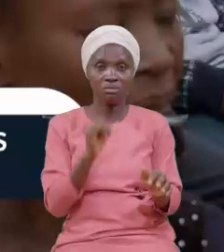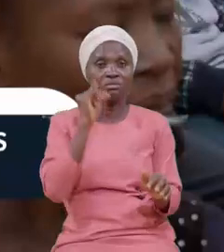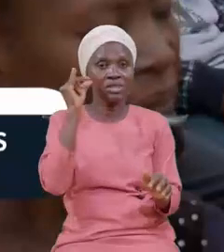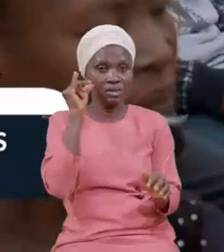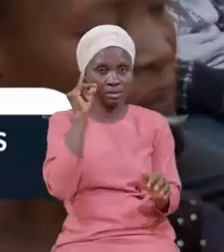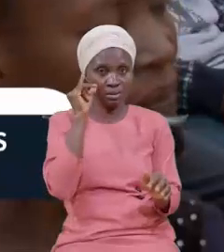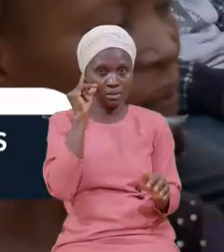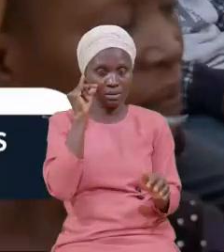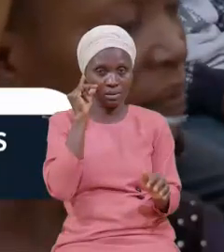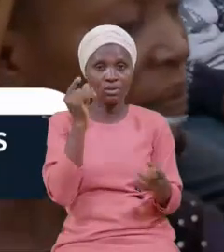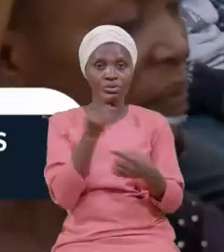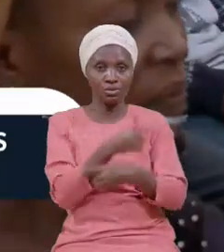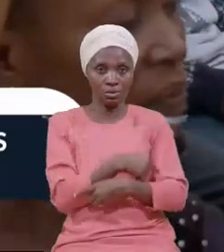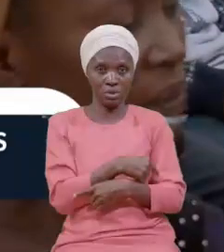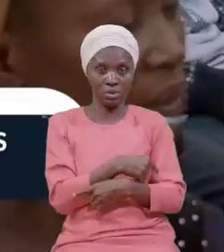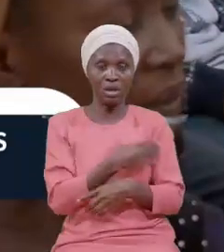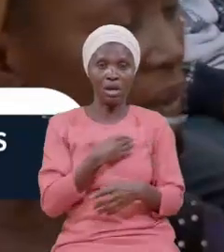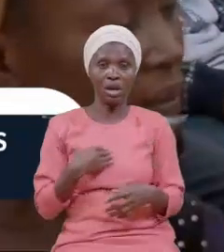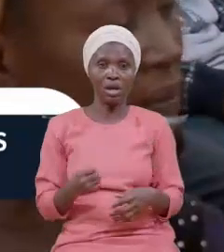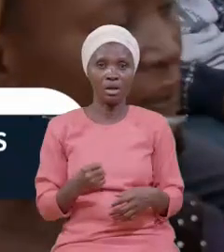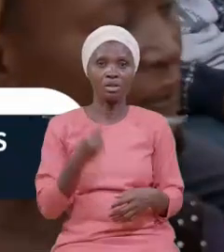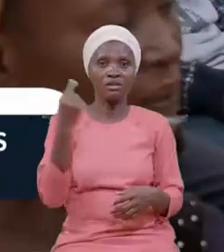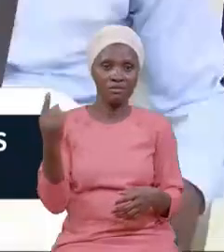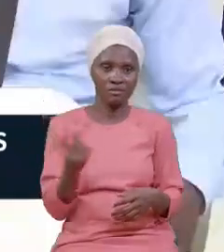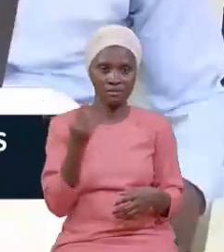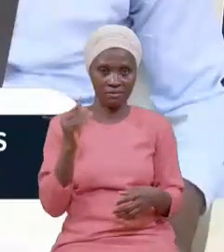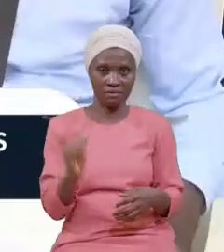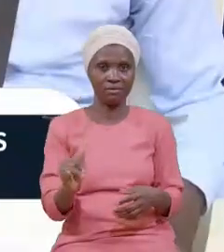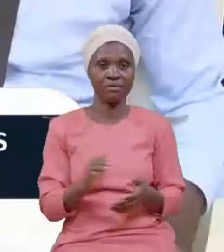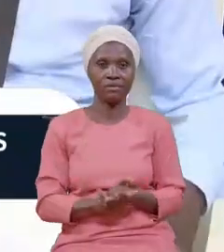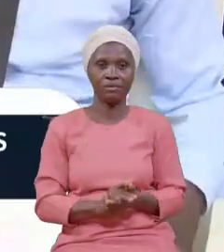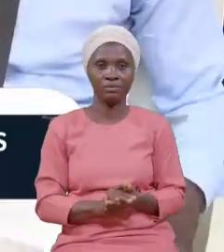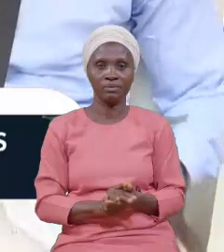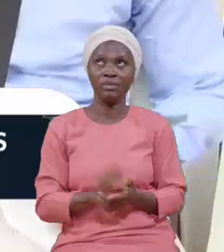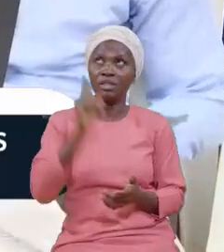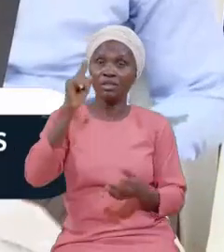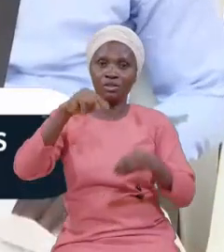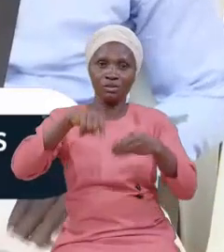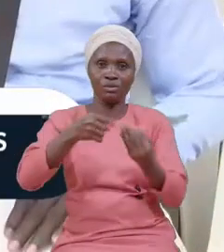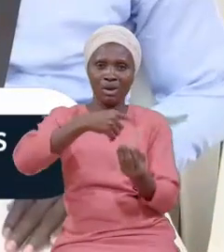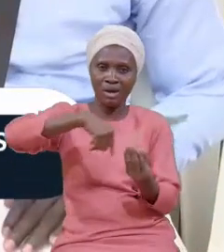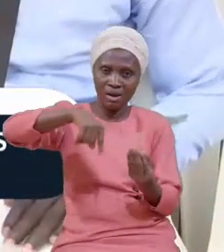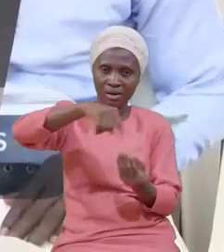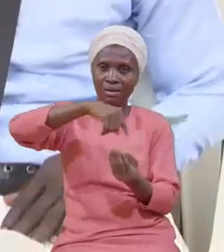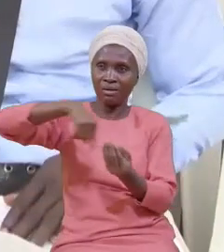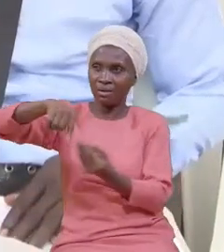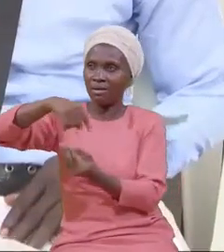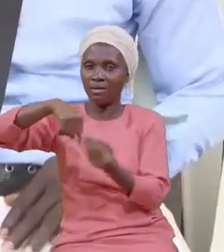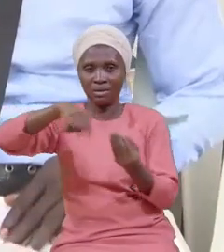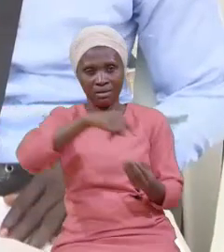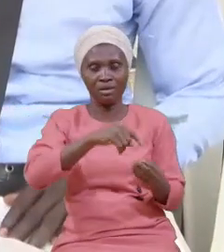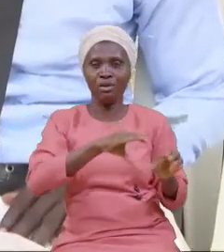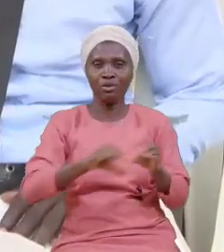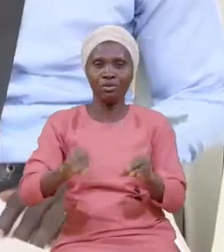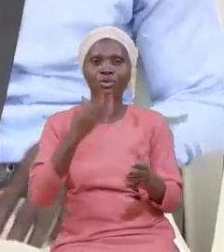and today and forever. He went about doing good. He's going about this morning.